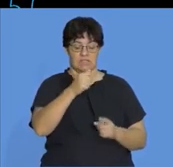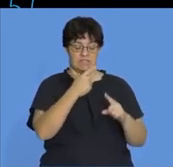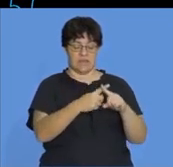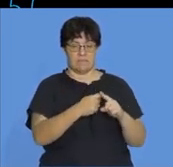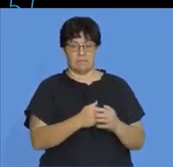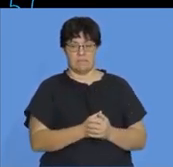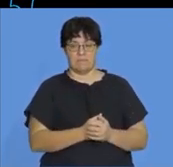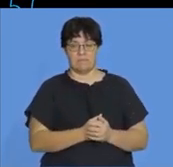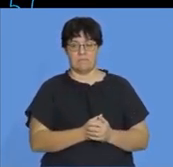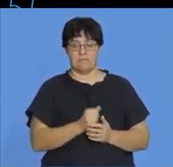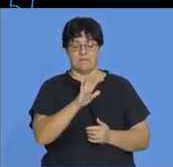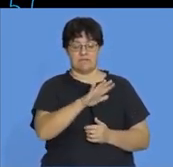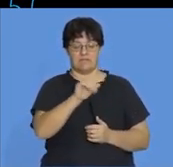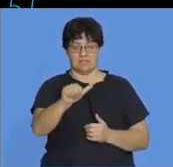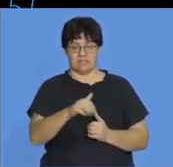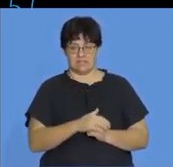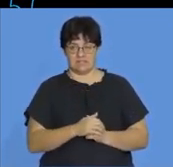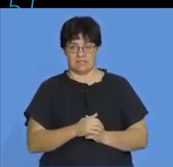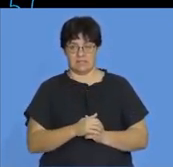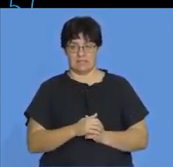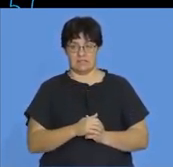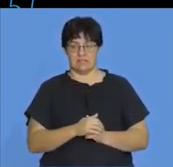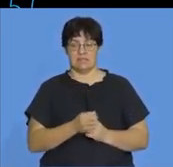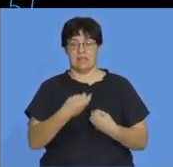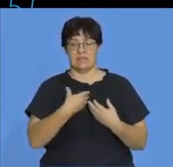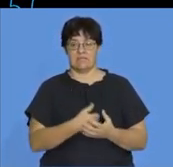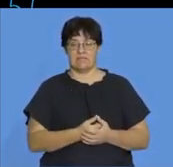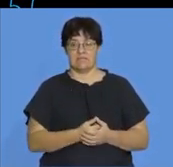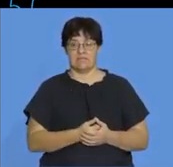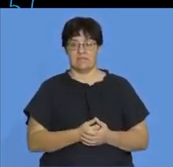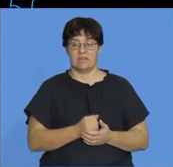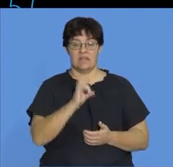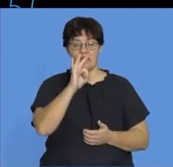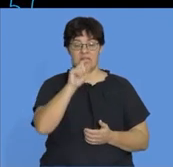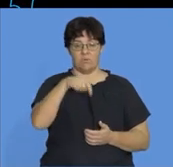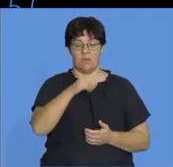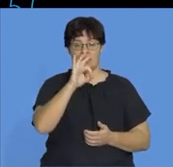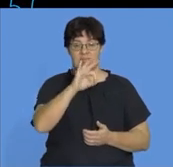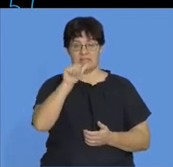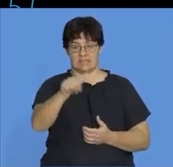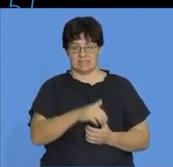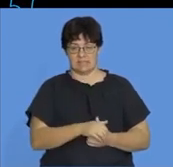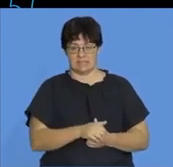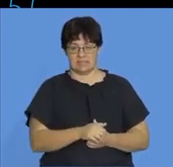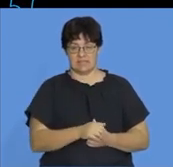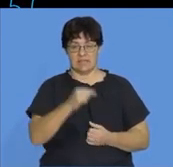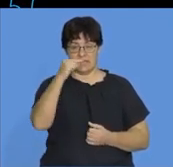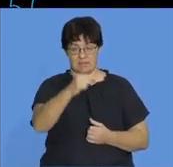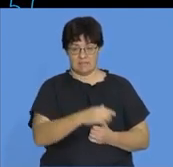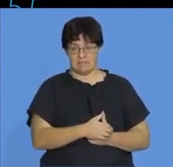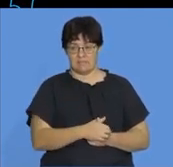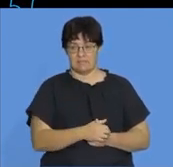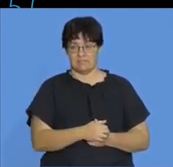0.06 multiplied by the molar mass of iron, which is 56. This gives us, as a decimal fraction,